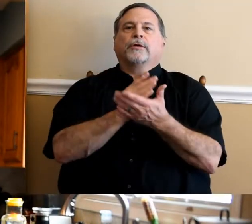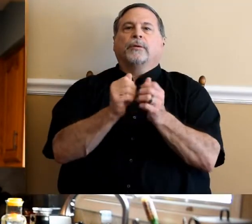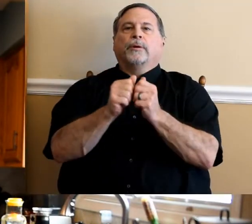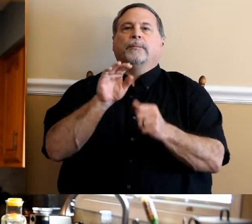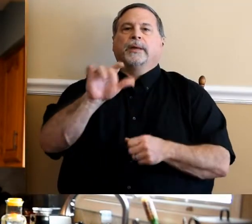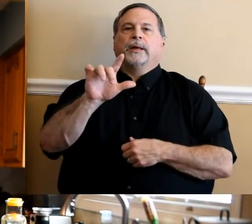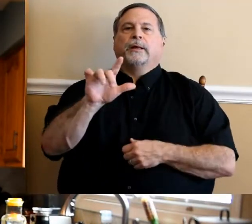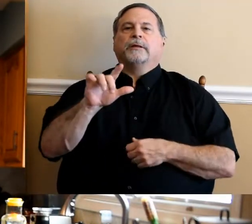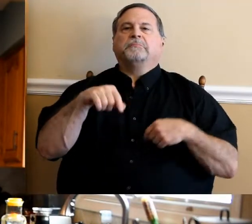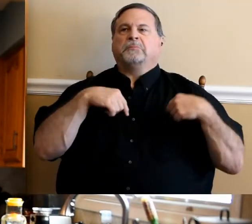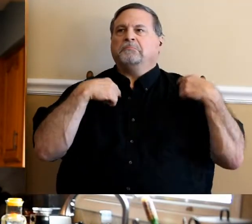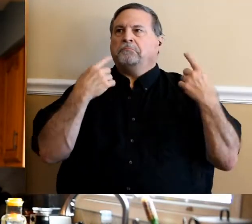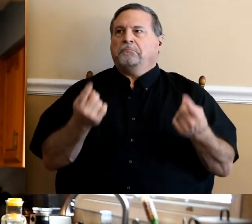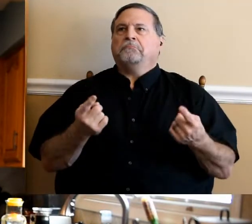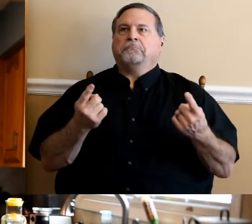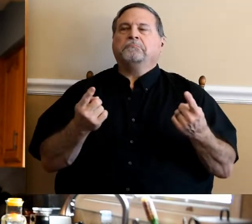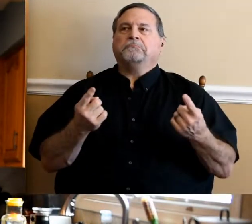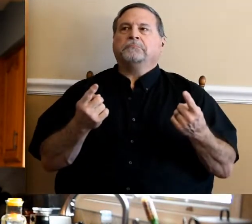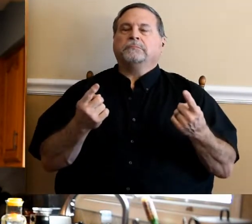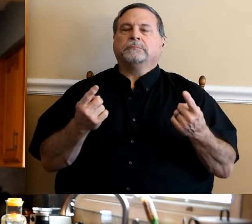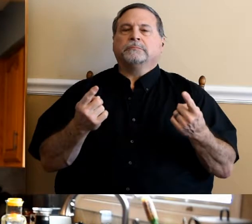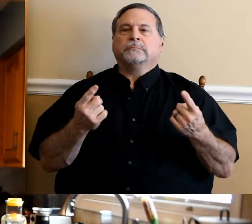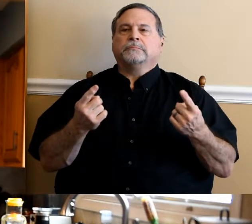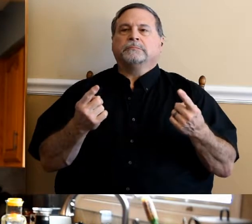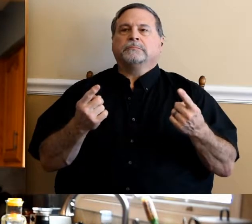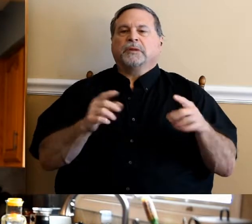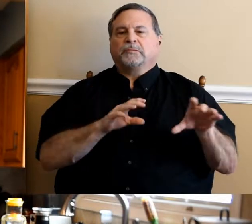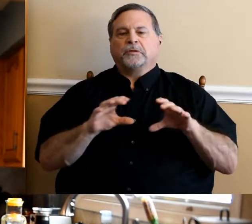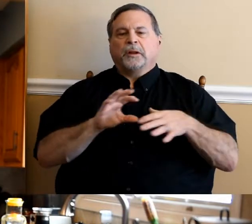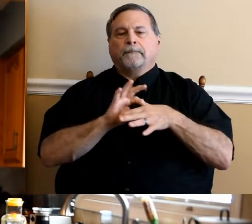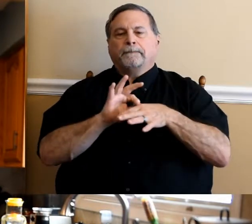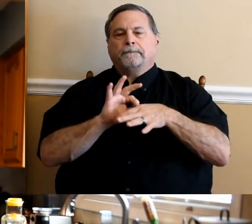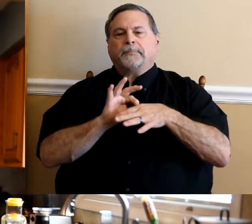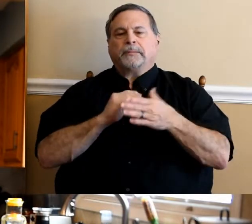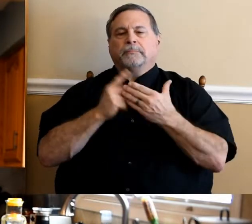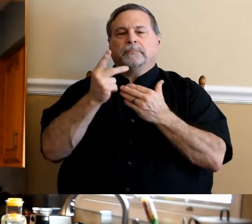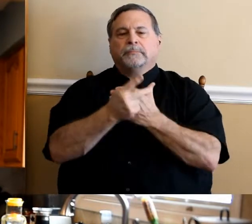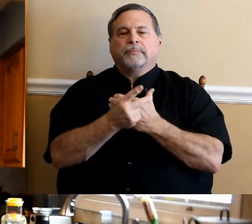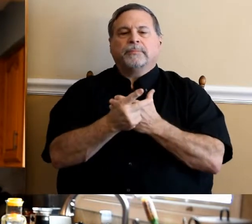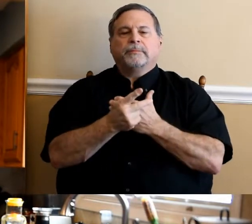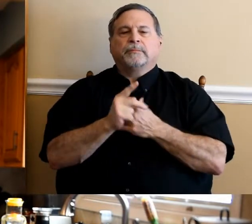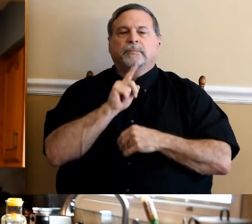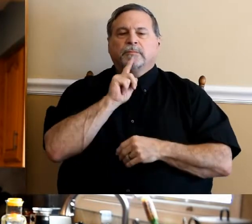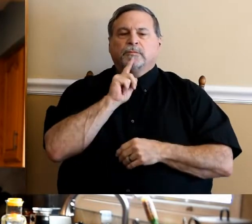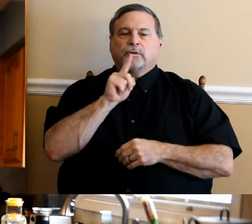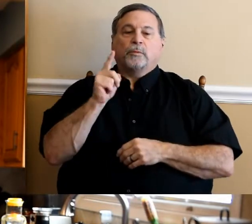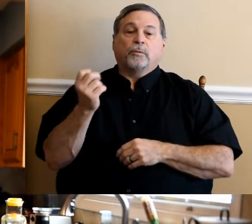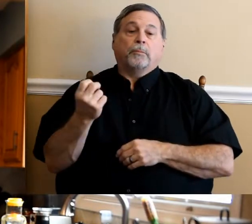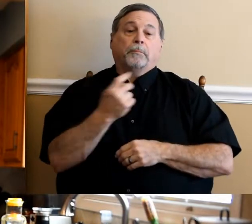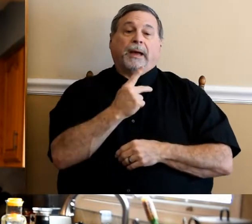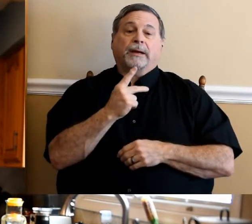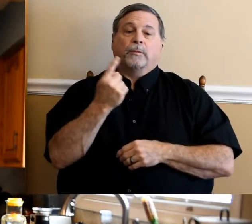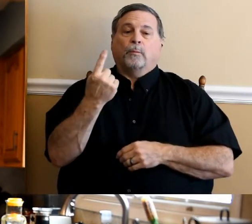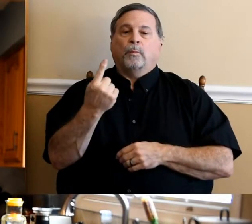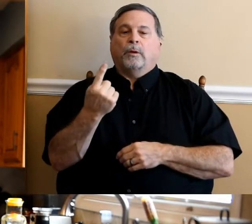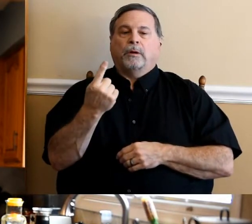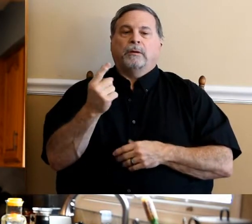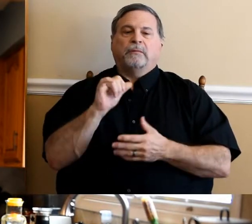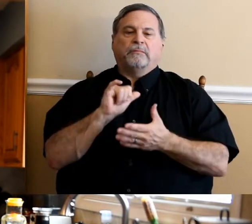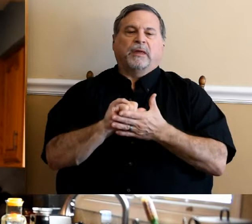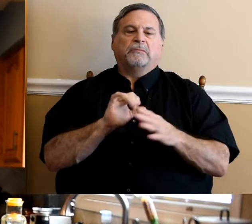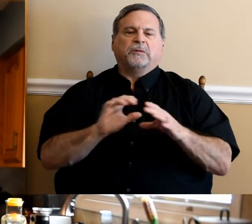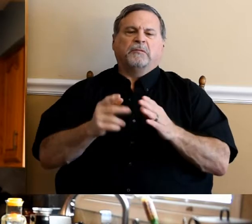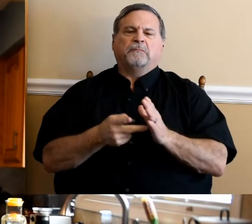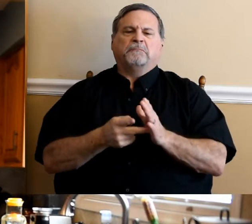welcome back to Cooking with Bill. It's been a while since I've done a meat product for you, so we're going to actually go back to one